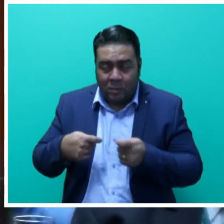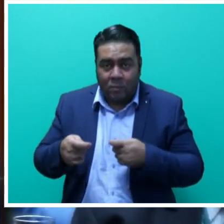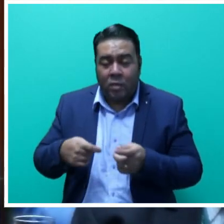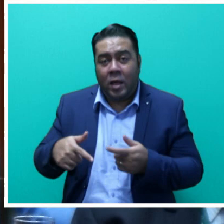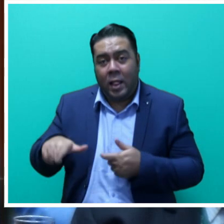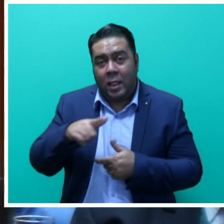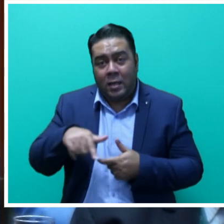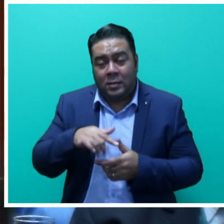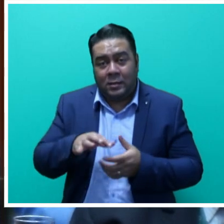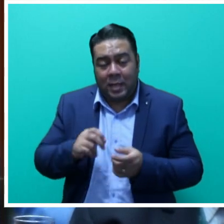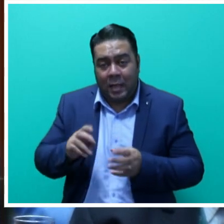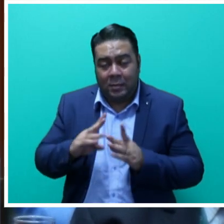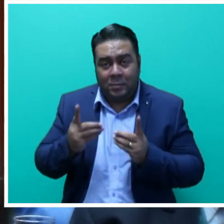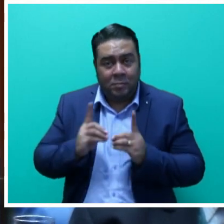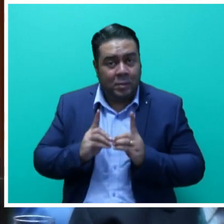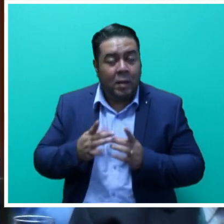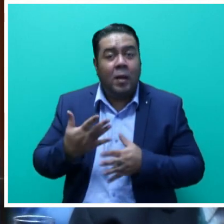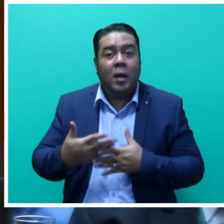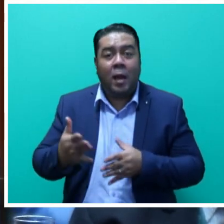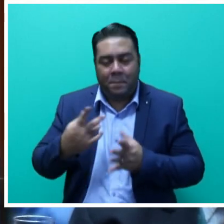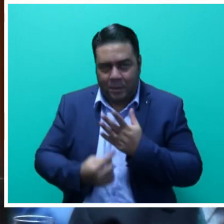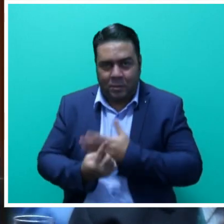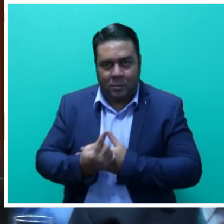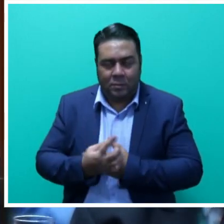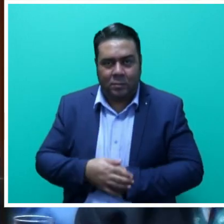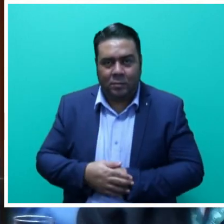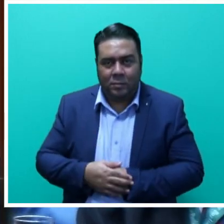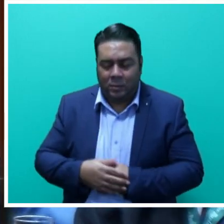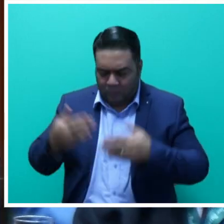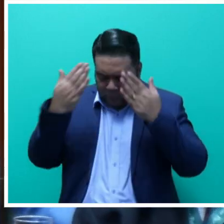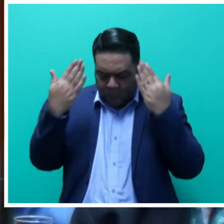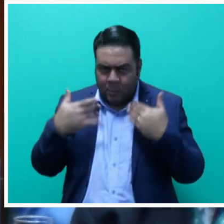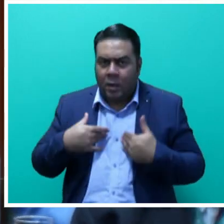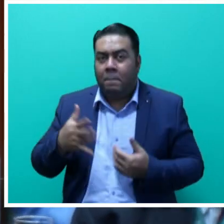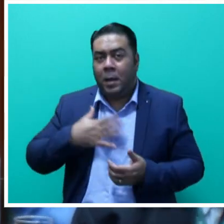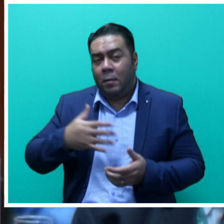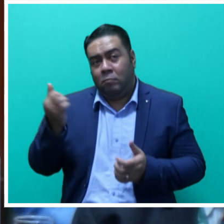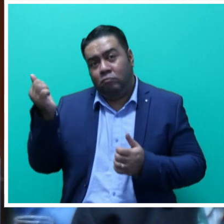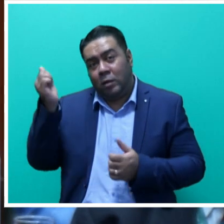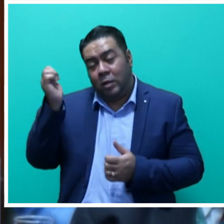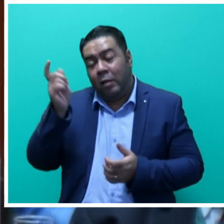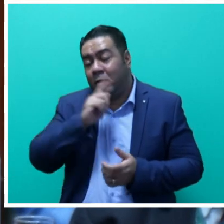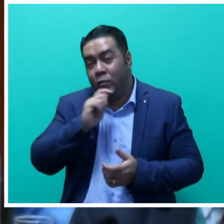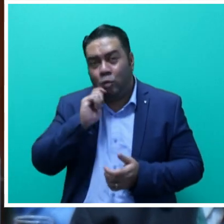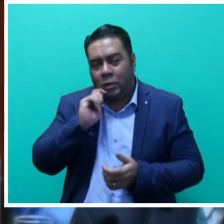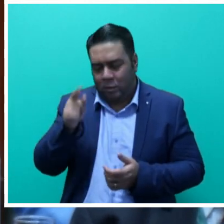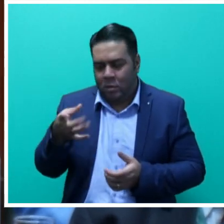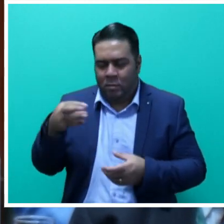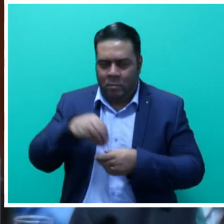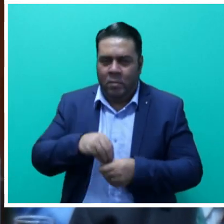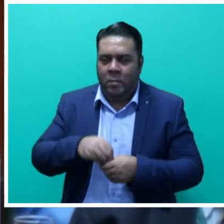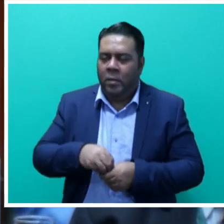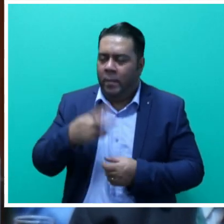Department to make this happen, Honorable Speaker. So, my colleagues from Taveuni, you're also part of the equation in a significant